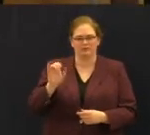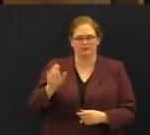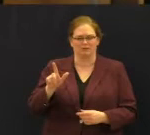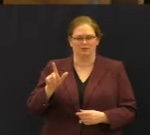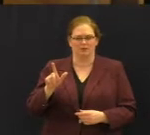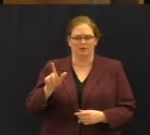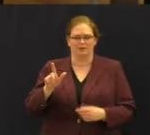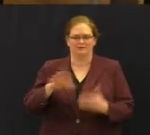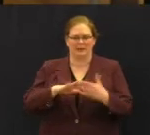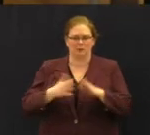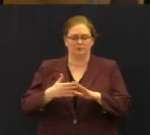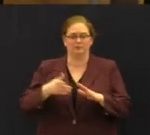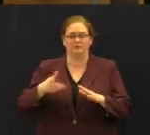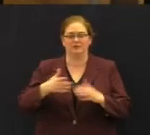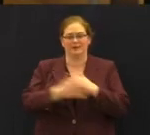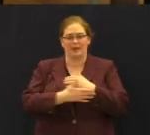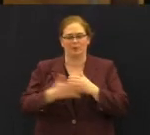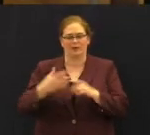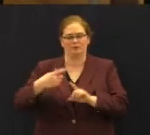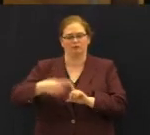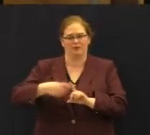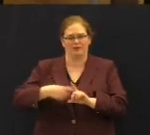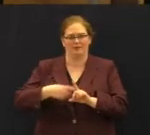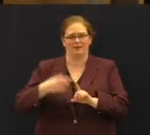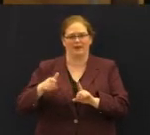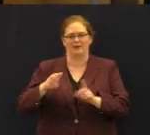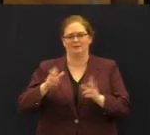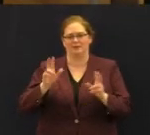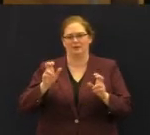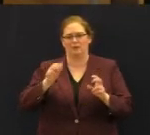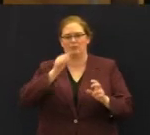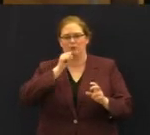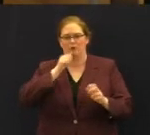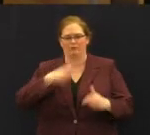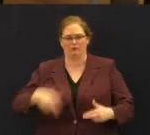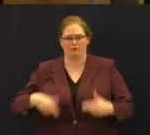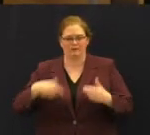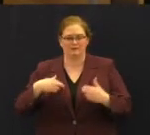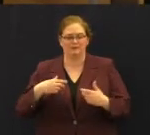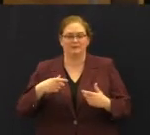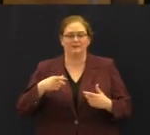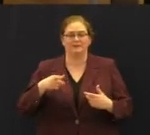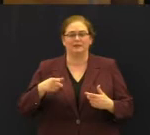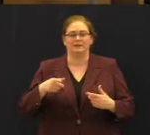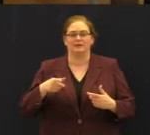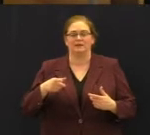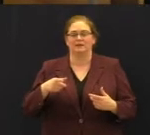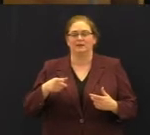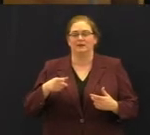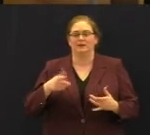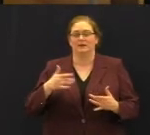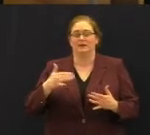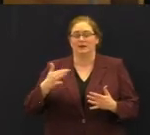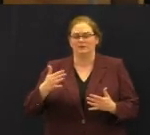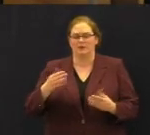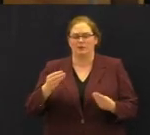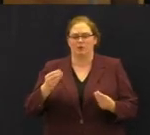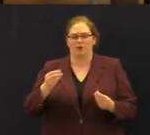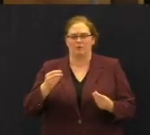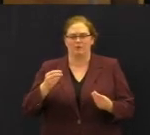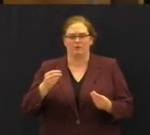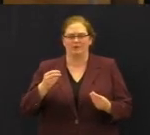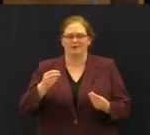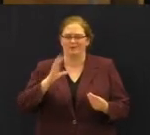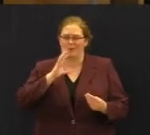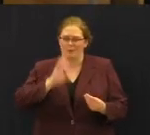the county has historically rented out as a private residence. It came to be that the property is up in age,